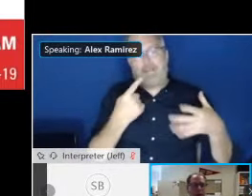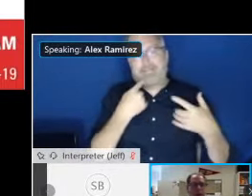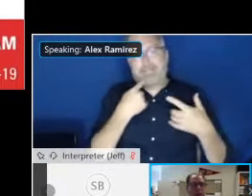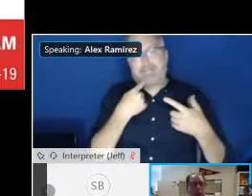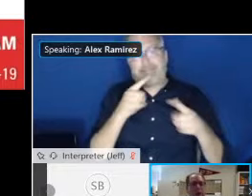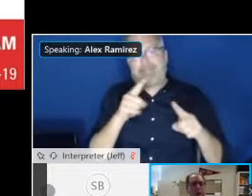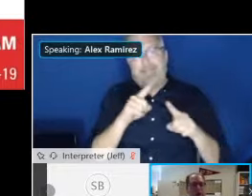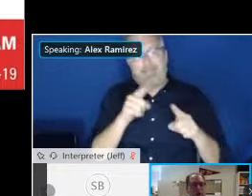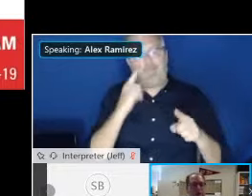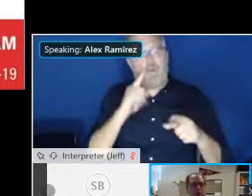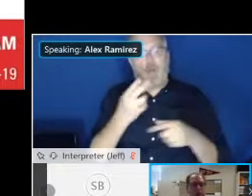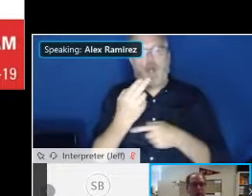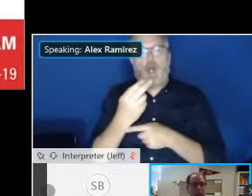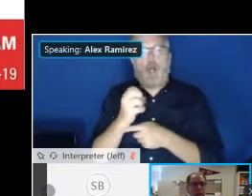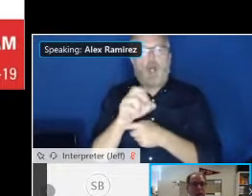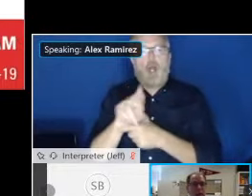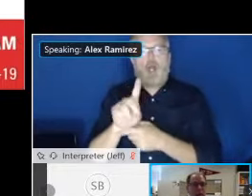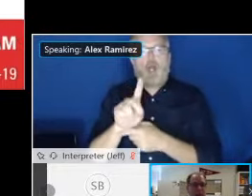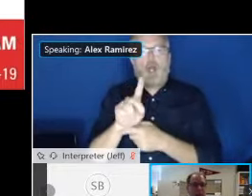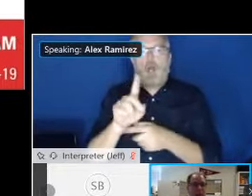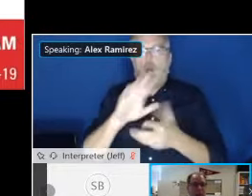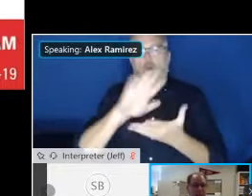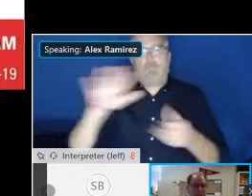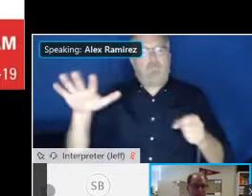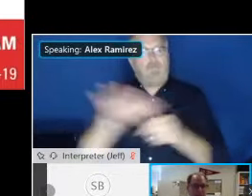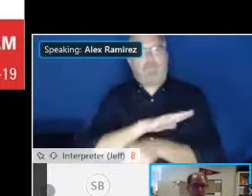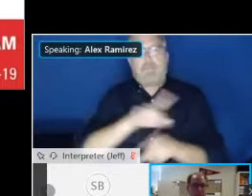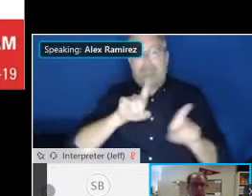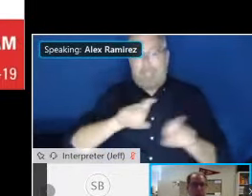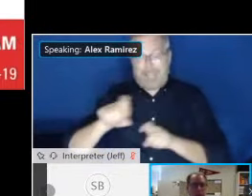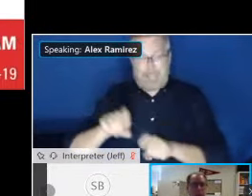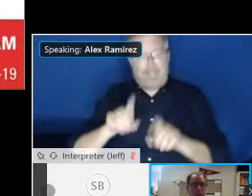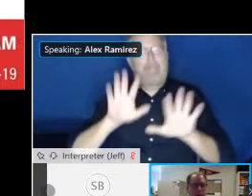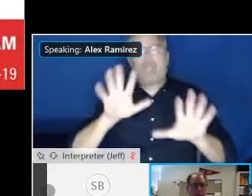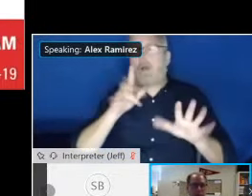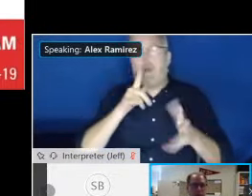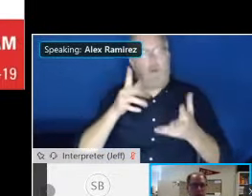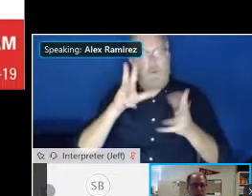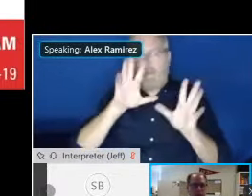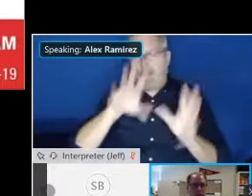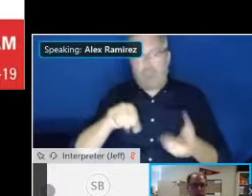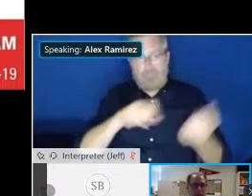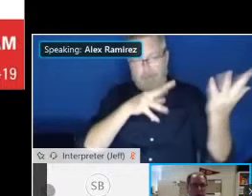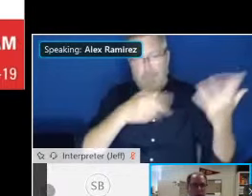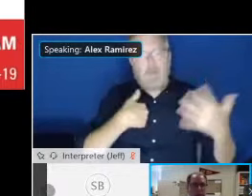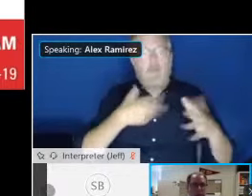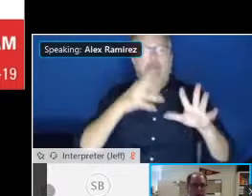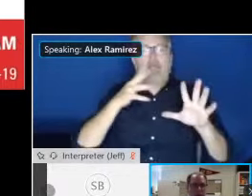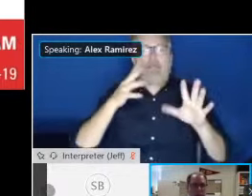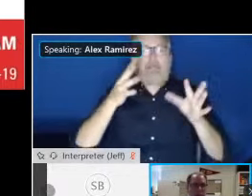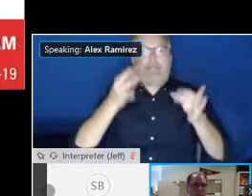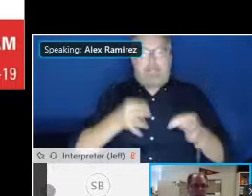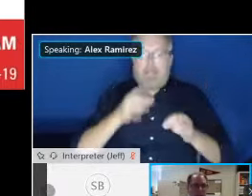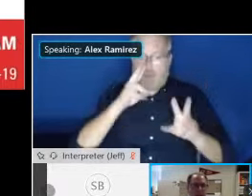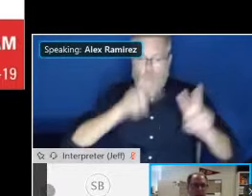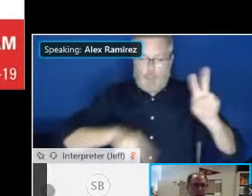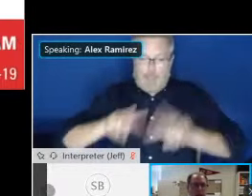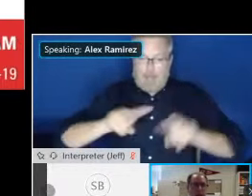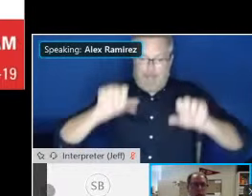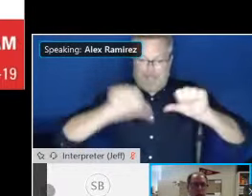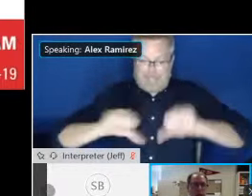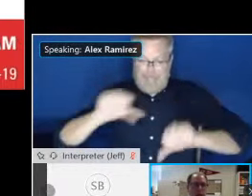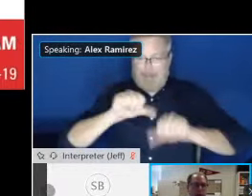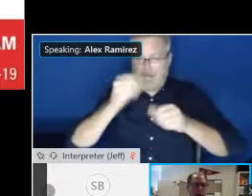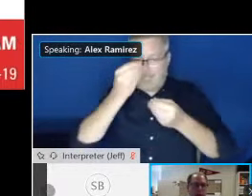that. So it's also important that as we were making these decisions on what to test, we were looking at the science and the information we